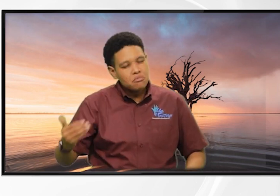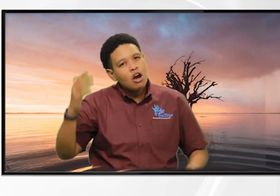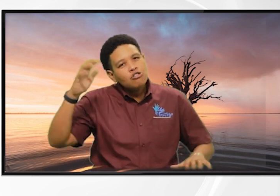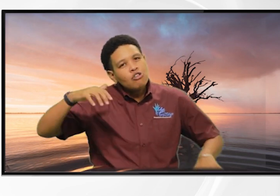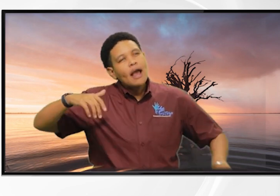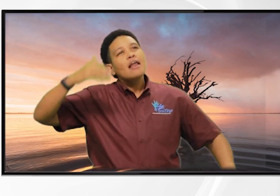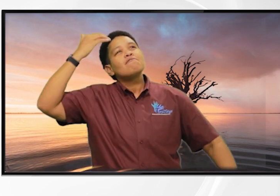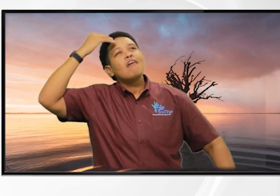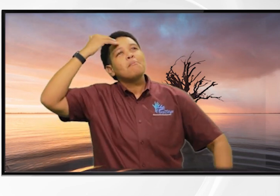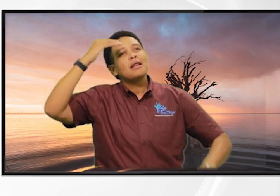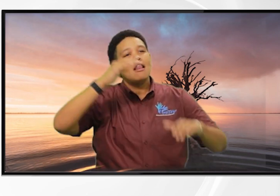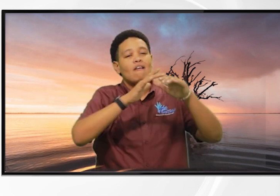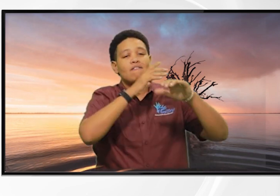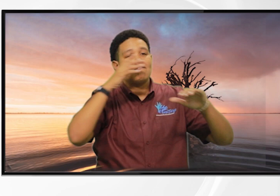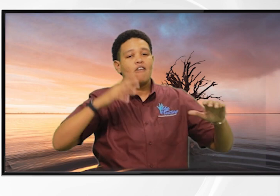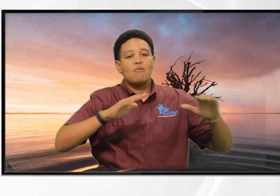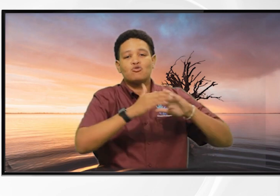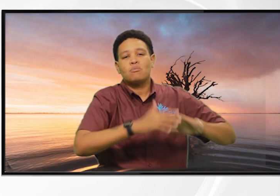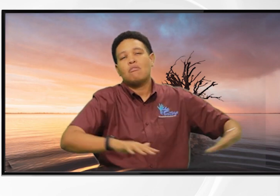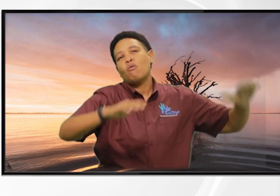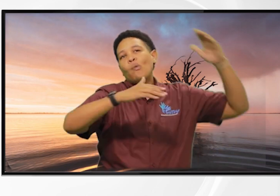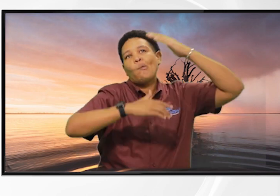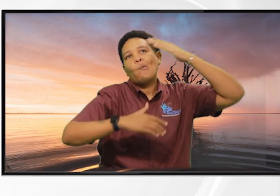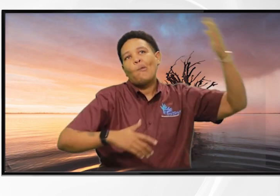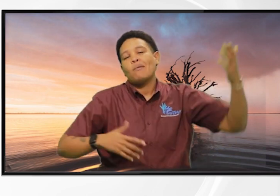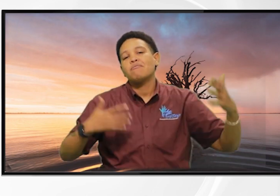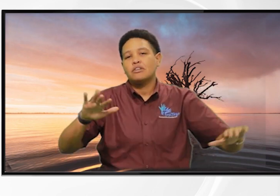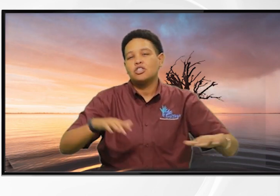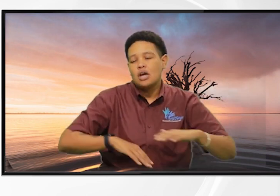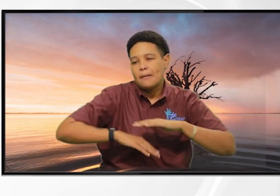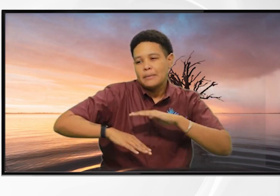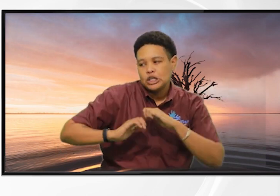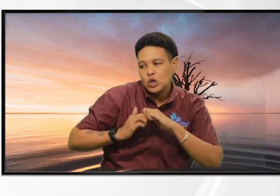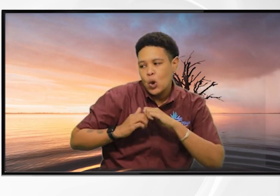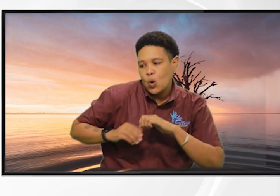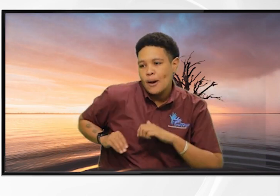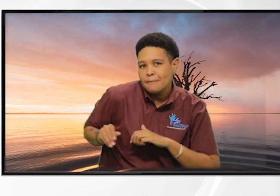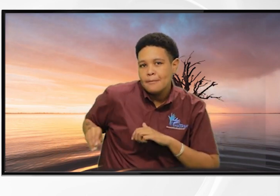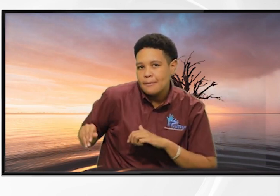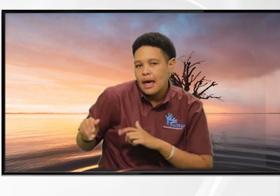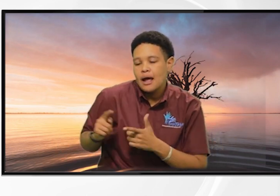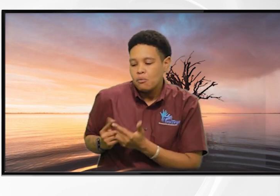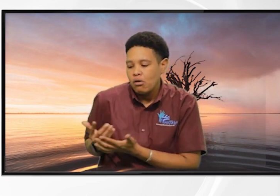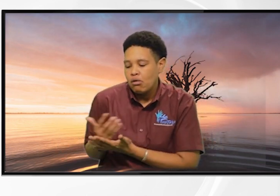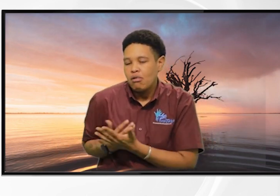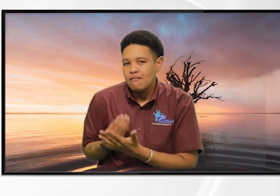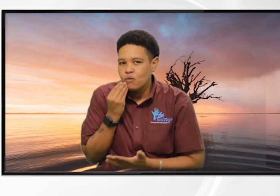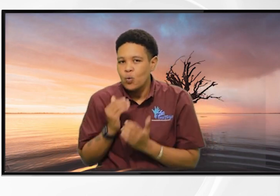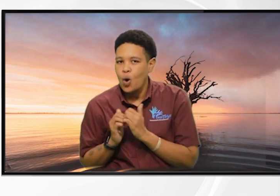to farmers in Jamaica and usually forms the basis for when to plant and reap.